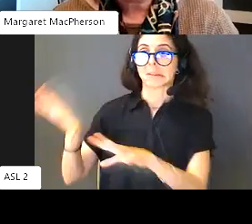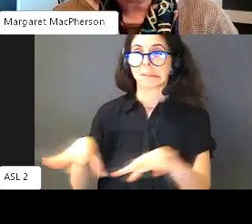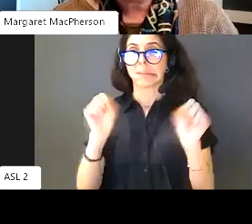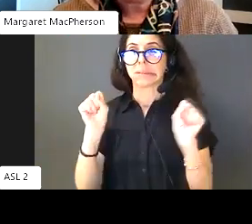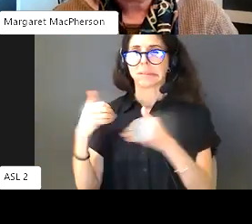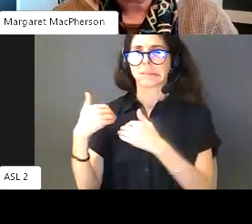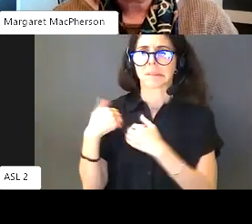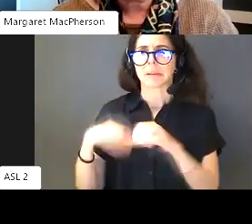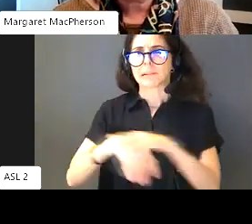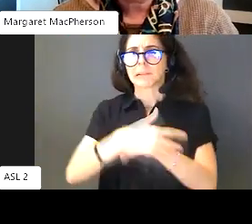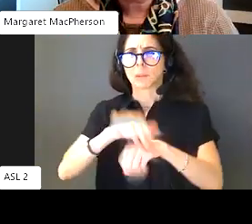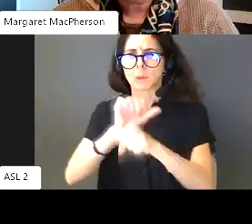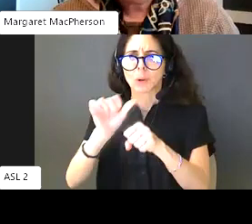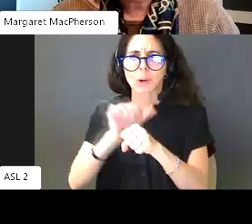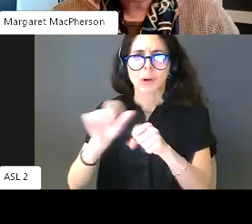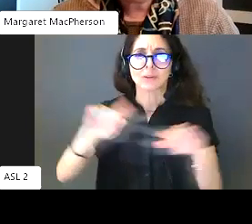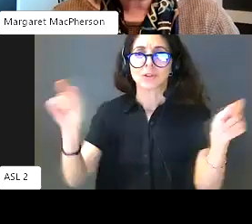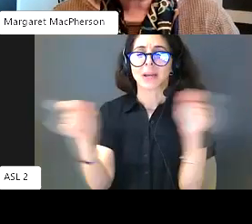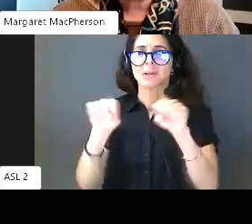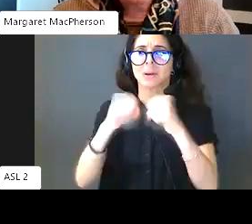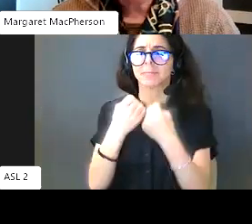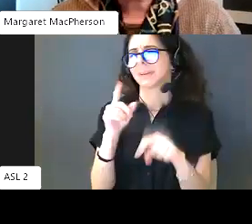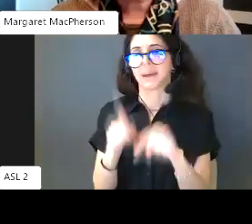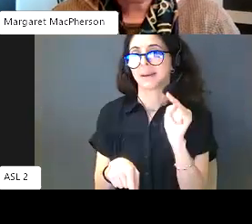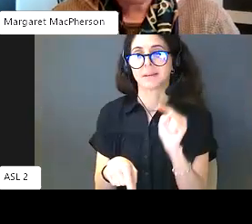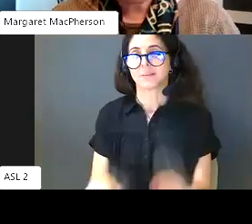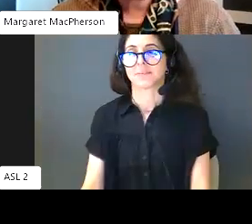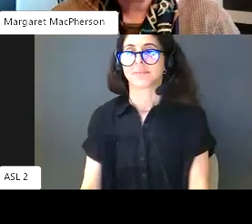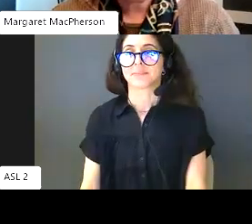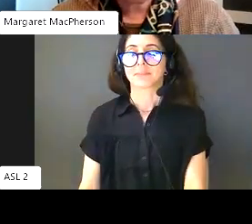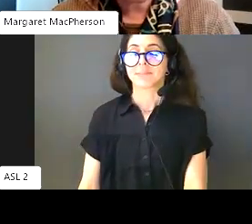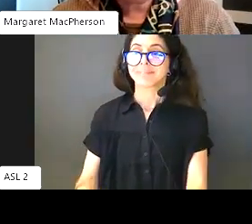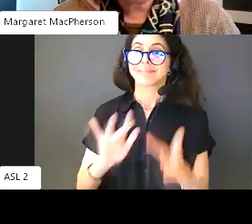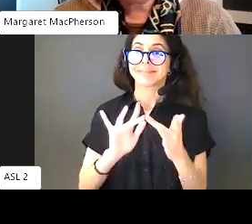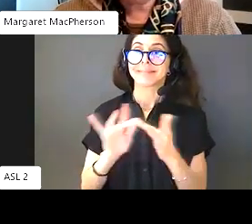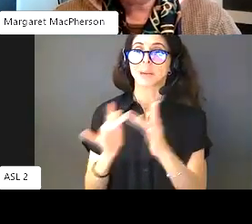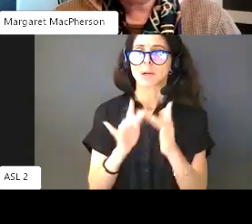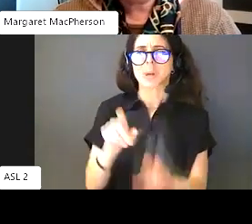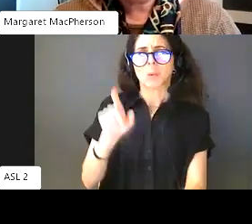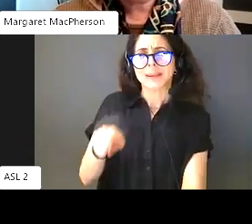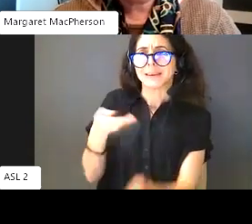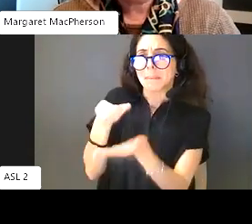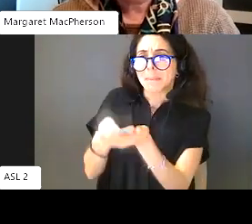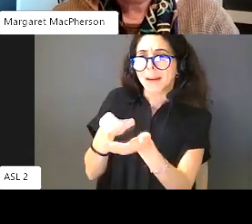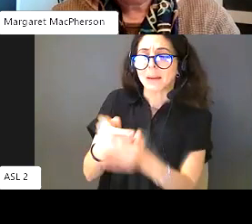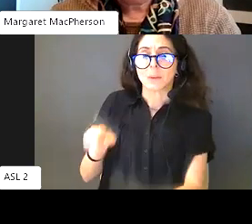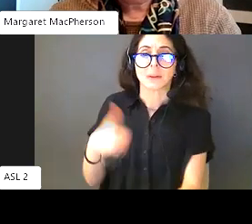heavy lifting around social change. These networks absolutely need to be resourced.